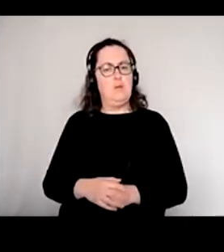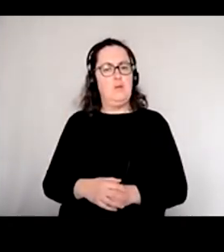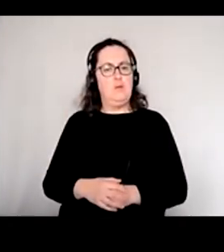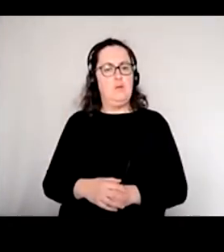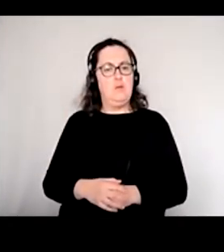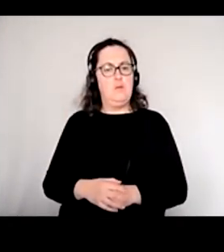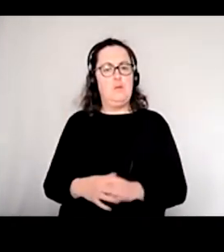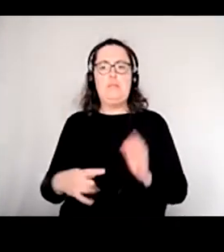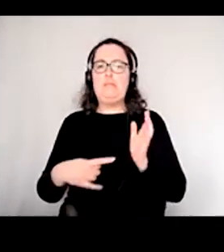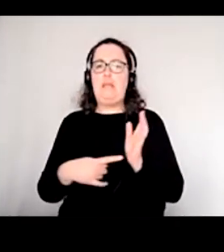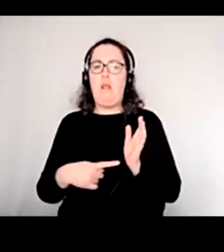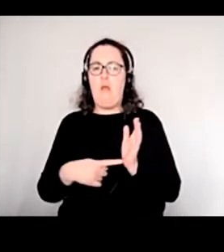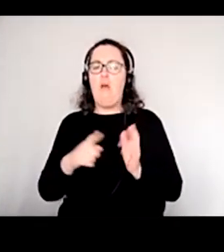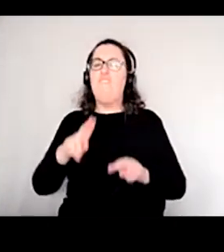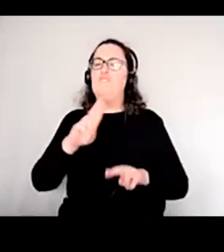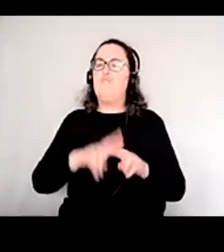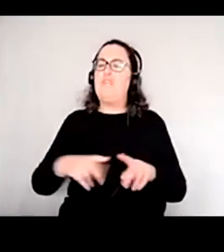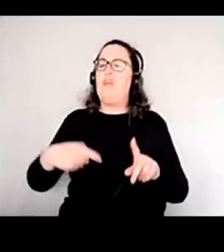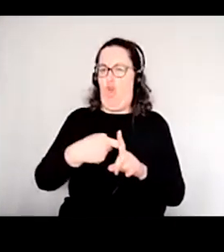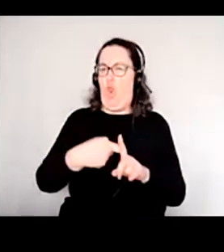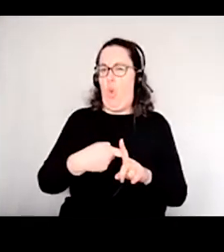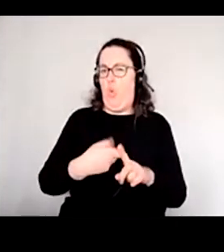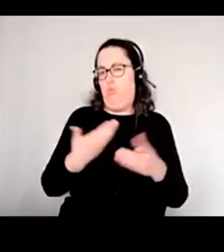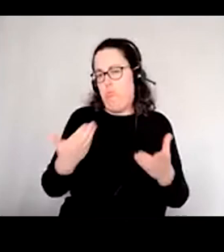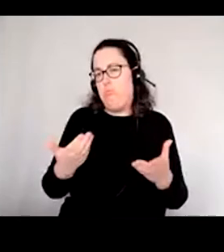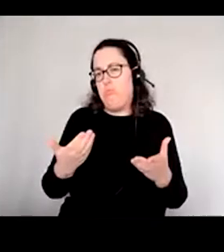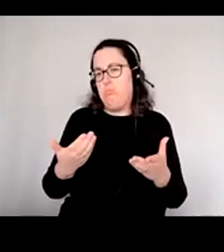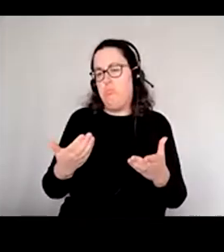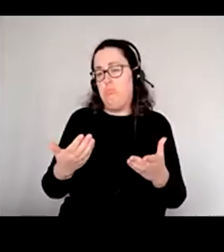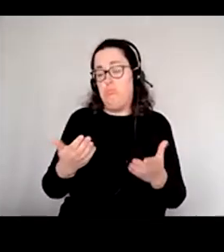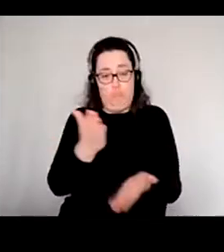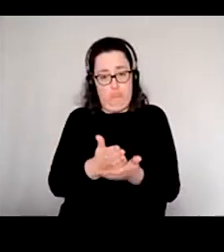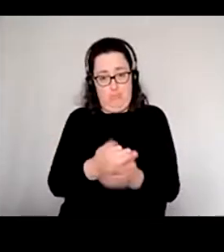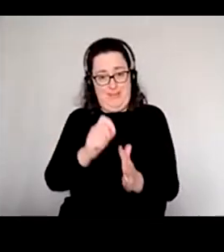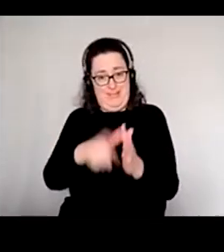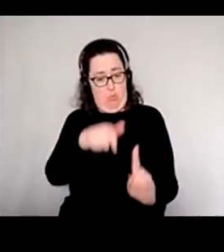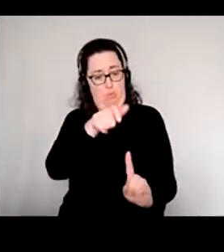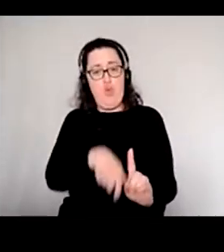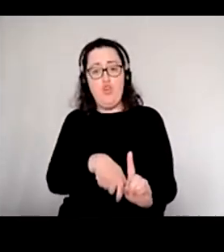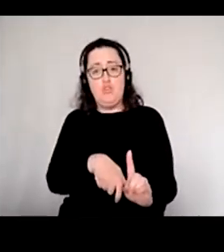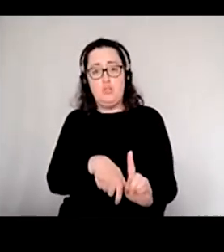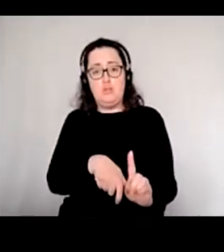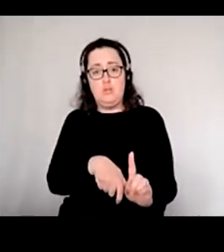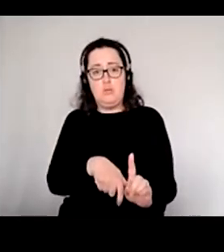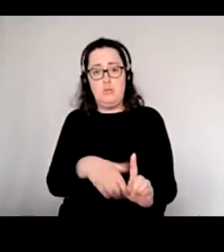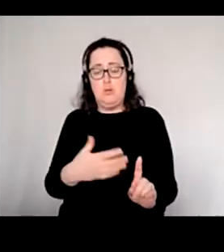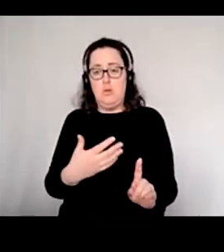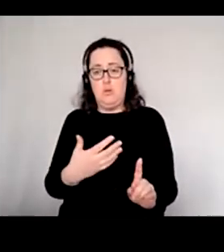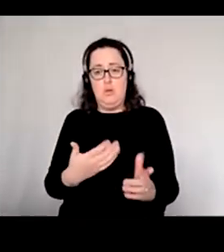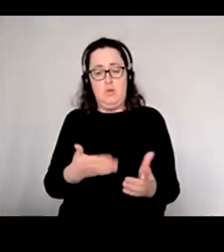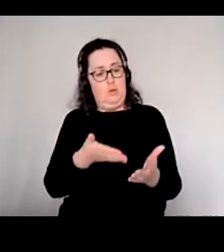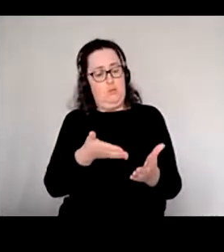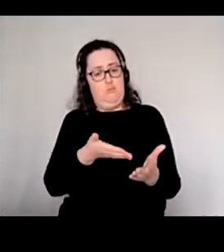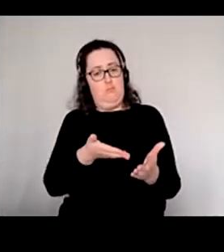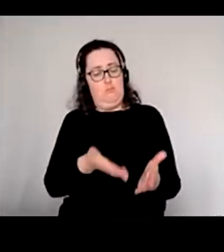I think it, you know, Frida Kahlo, you know, she was a disabled person. You know, she had, you know, she